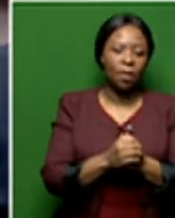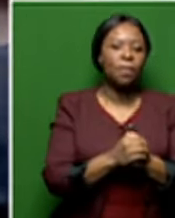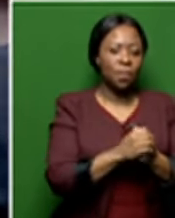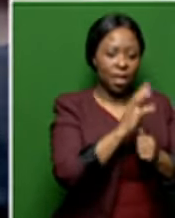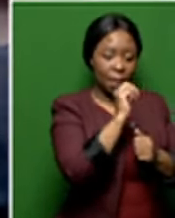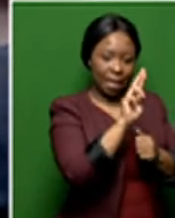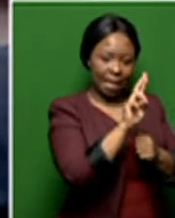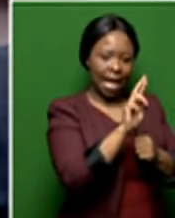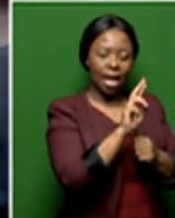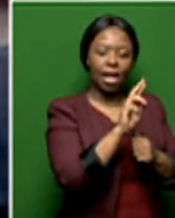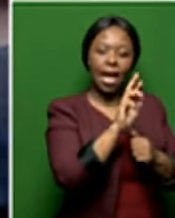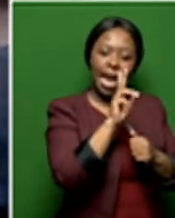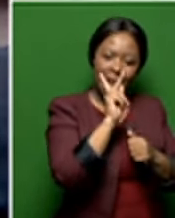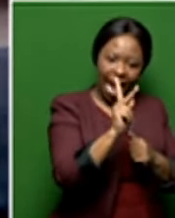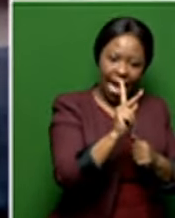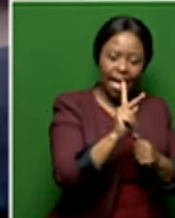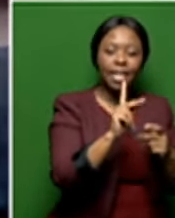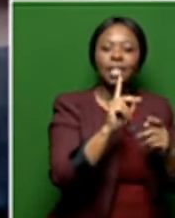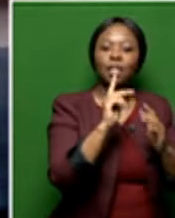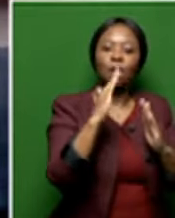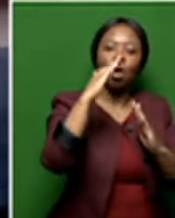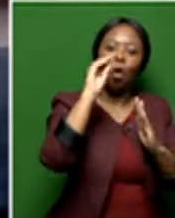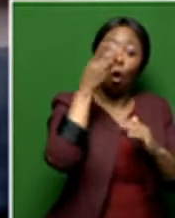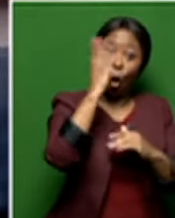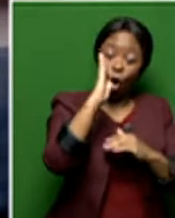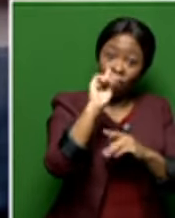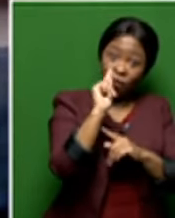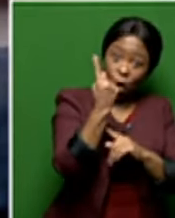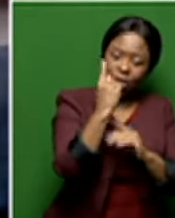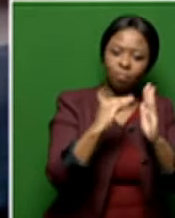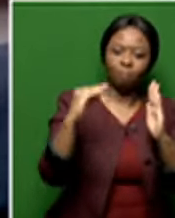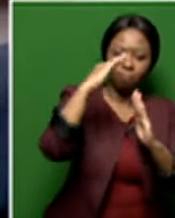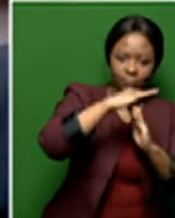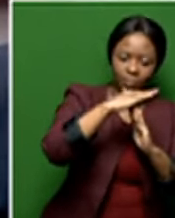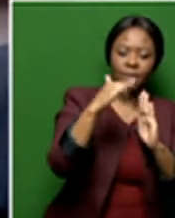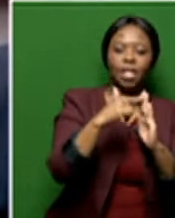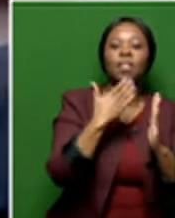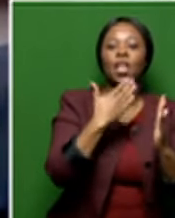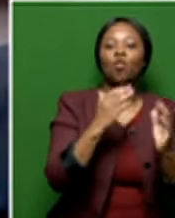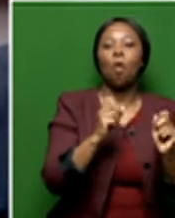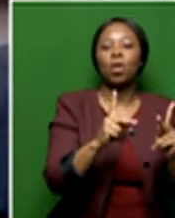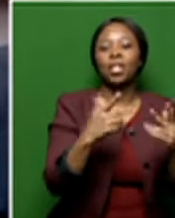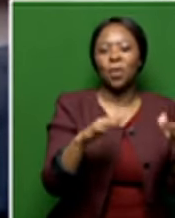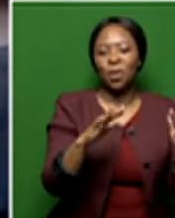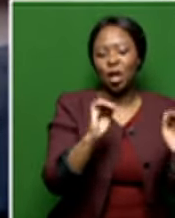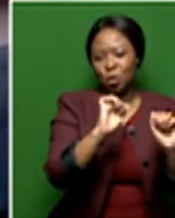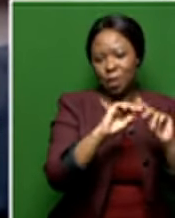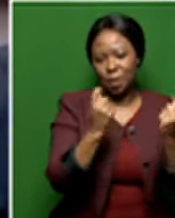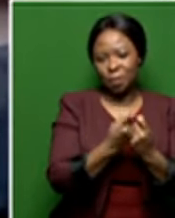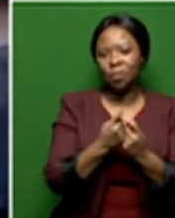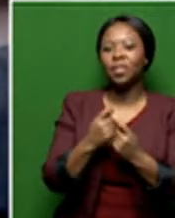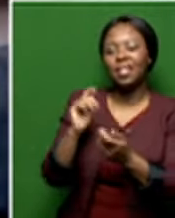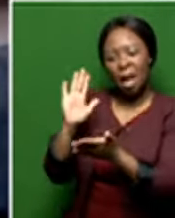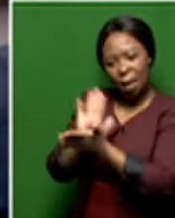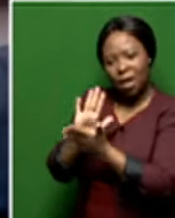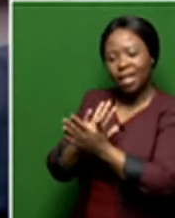Mr. KPGF, which stands for Put God First, in all of the social platforms. And thank you so much for the opportunity, Sims and your team. It's been an absolute